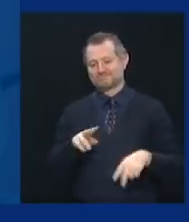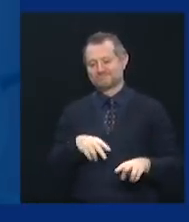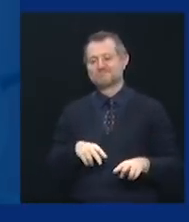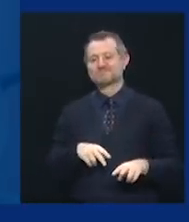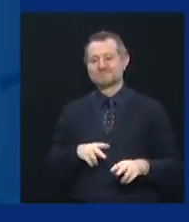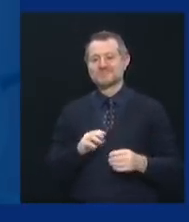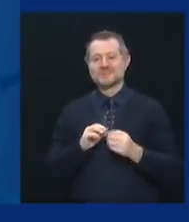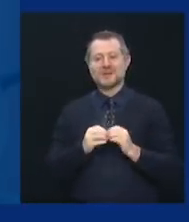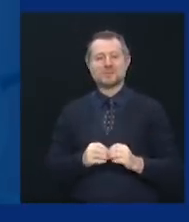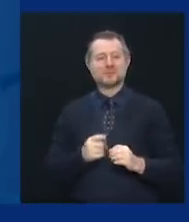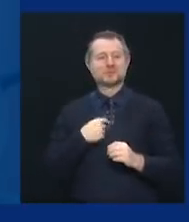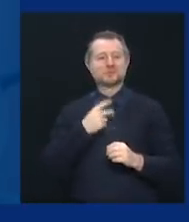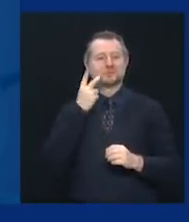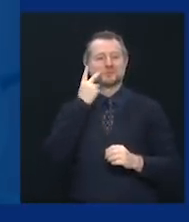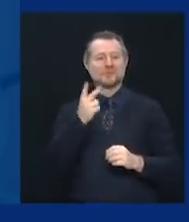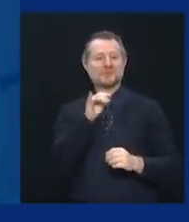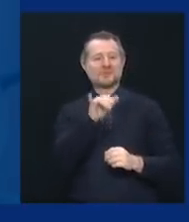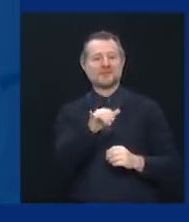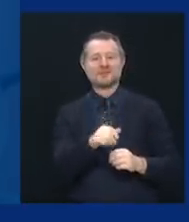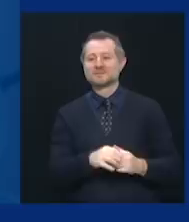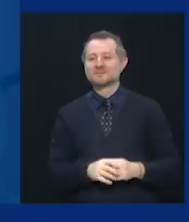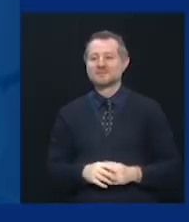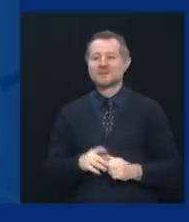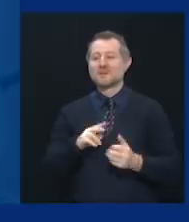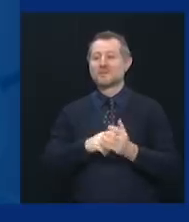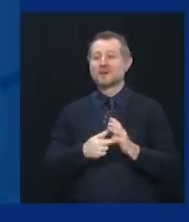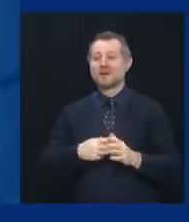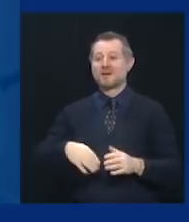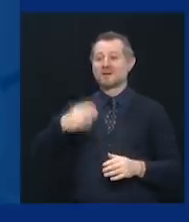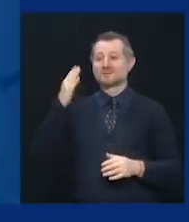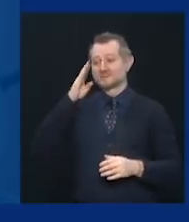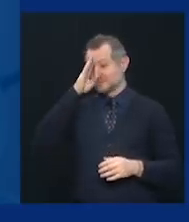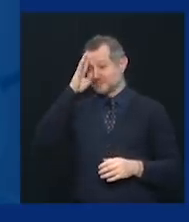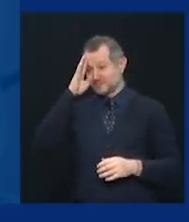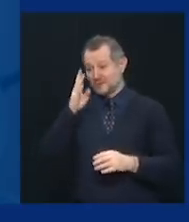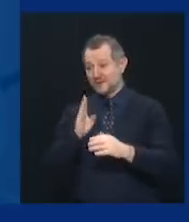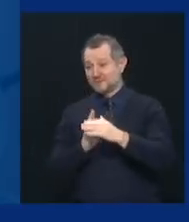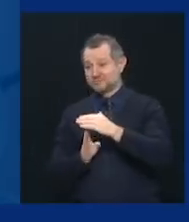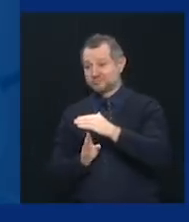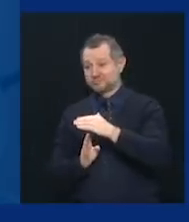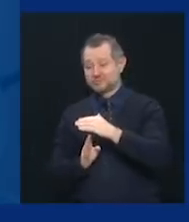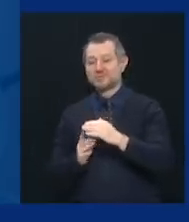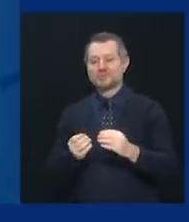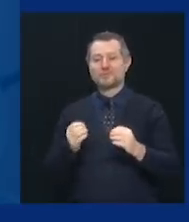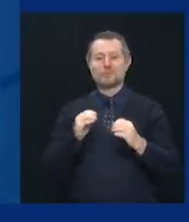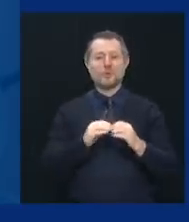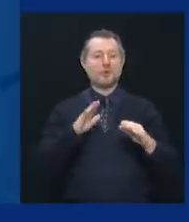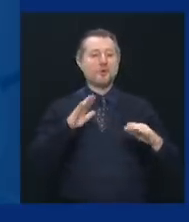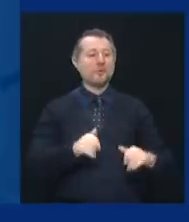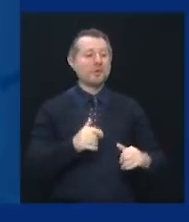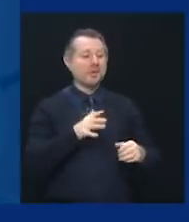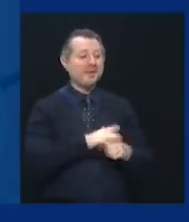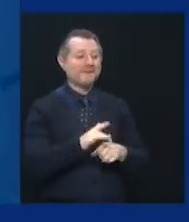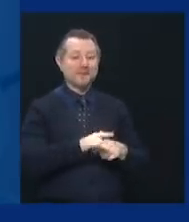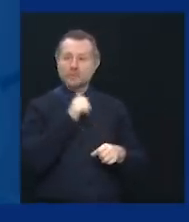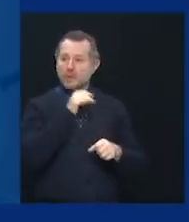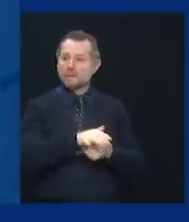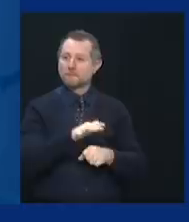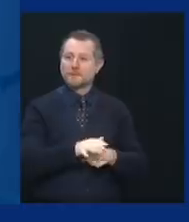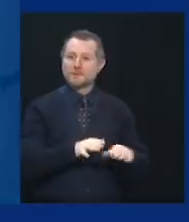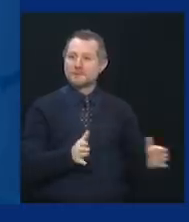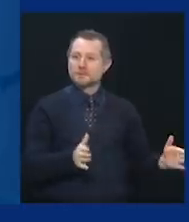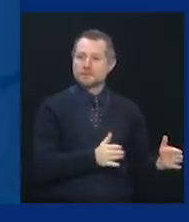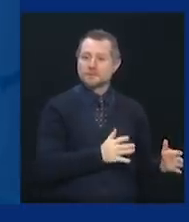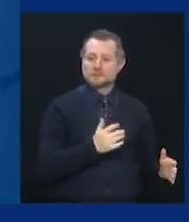If you have a high hospitalization rate, you're going to have lower capacity for your hospitals. And that's where we